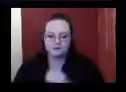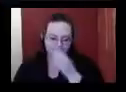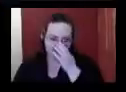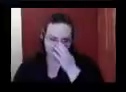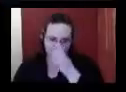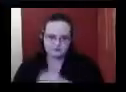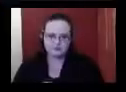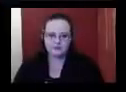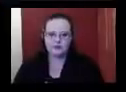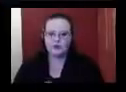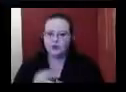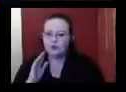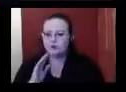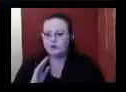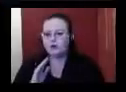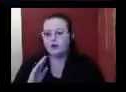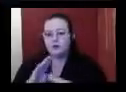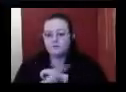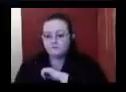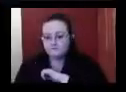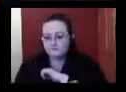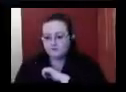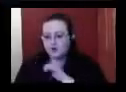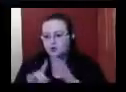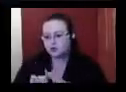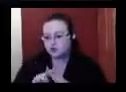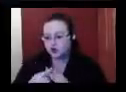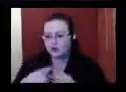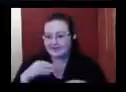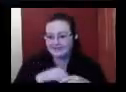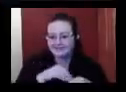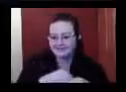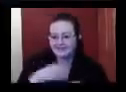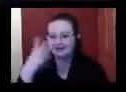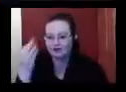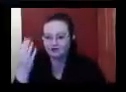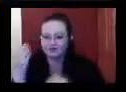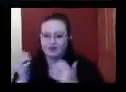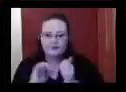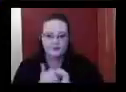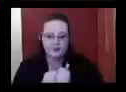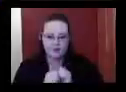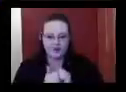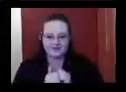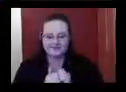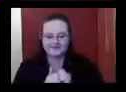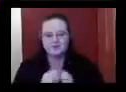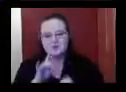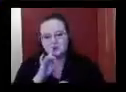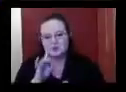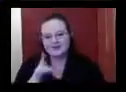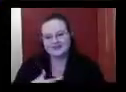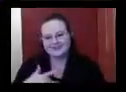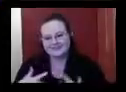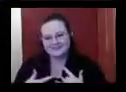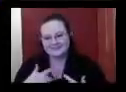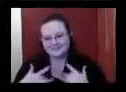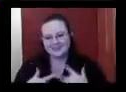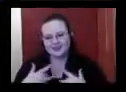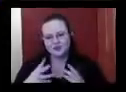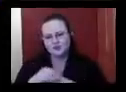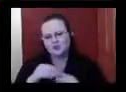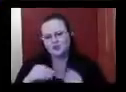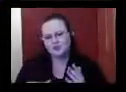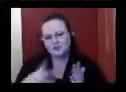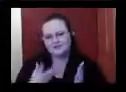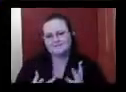We'll be starting up in the fall with both indoor and outdoor sports. We're very excited for our students to